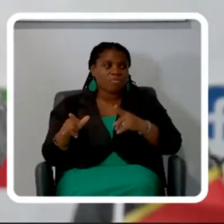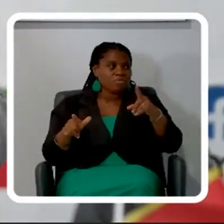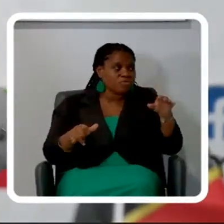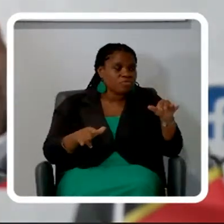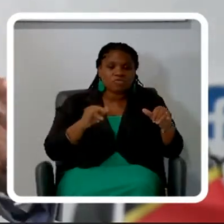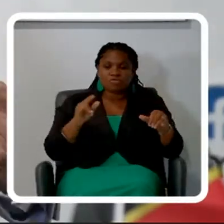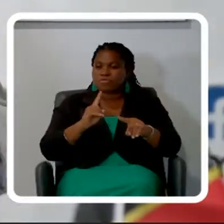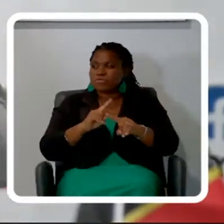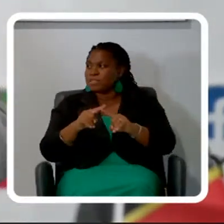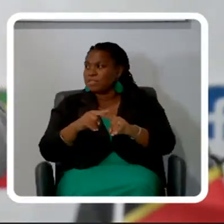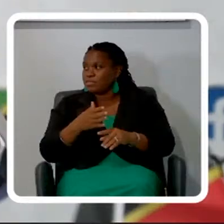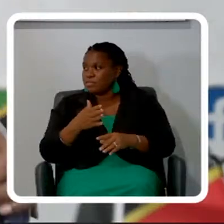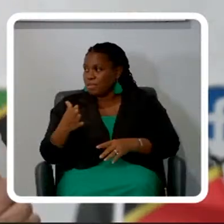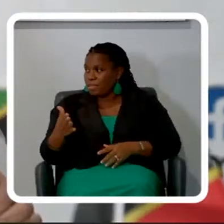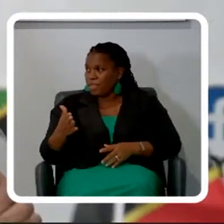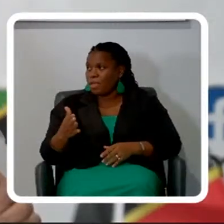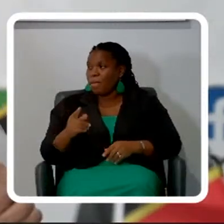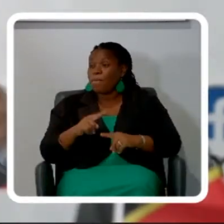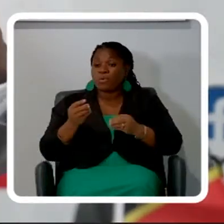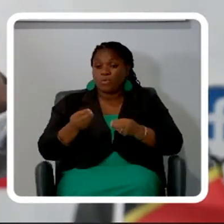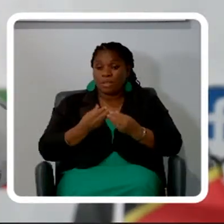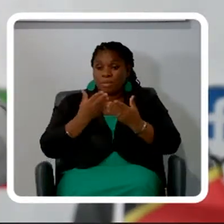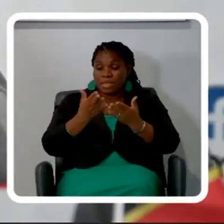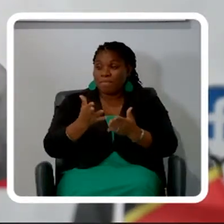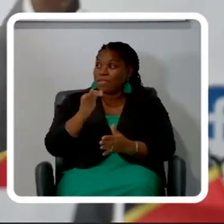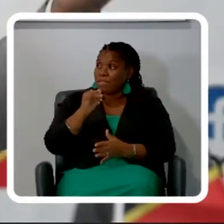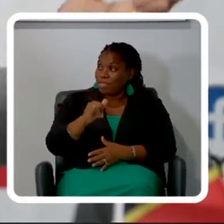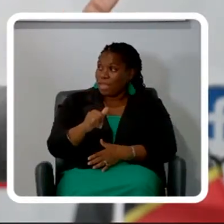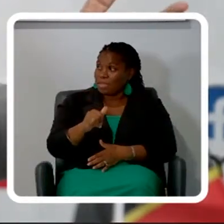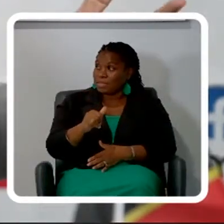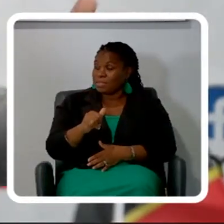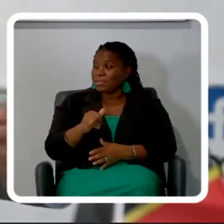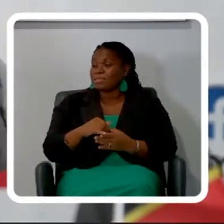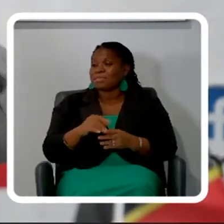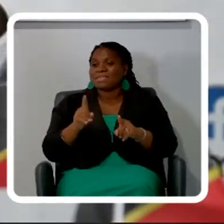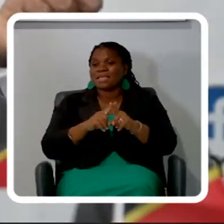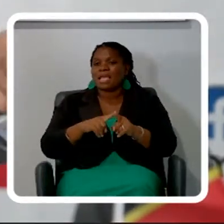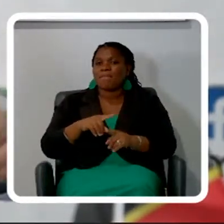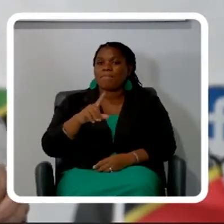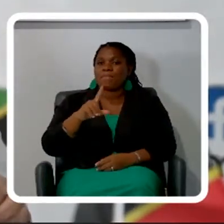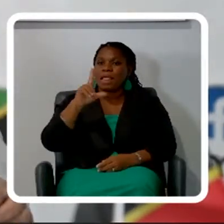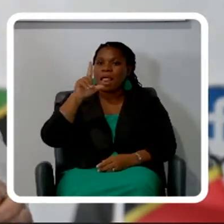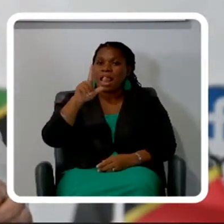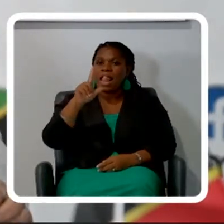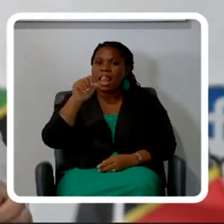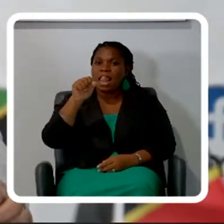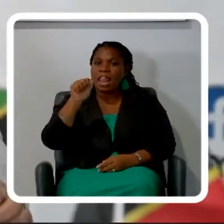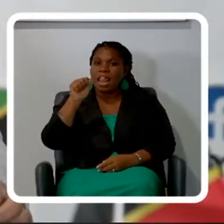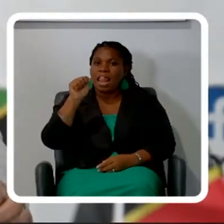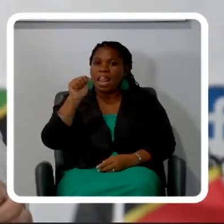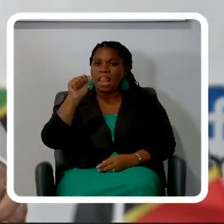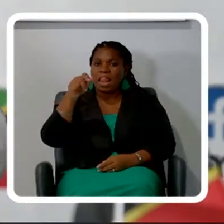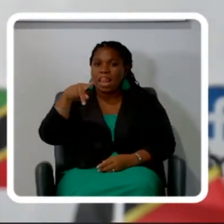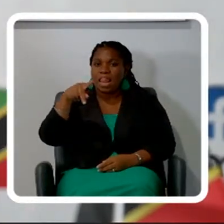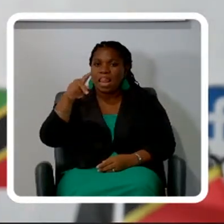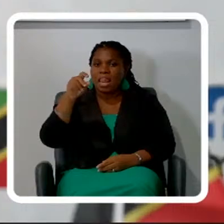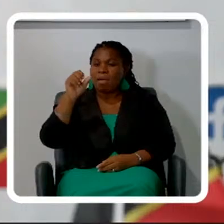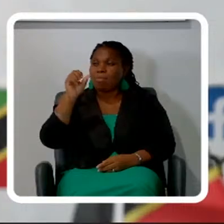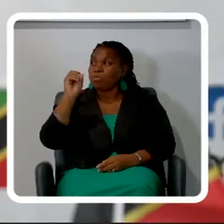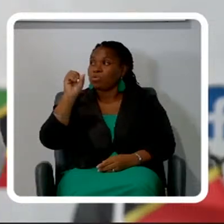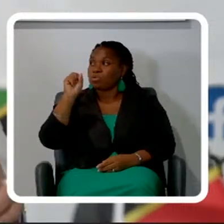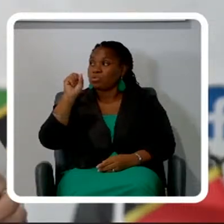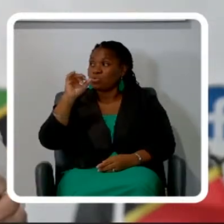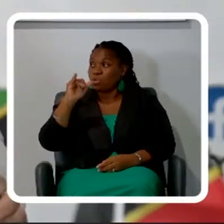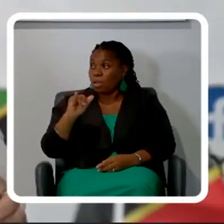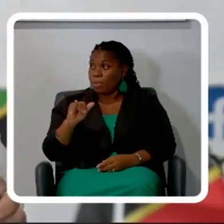colonoscopy, the endoscopies. We'll be offering that. And then we'll be offering laparoscopy, which is a pinhole surgery. That's the last piece